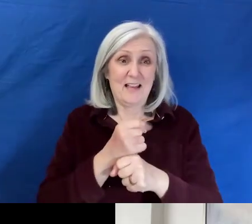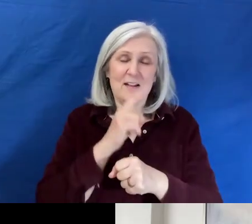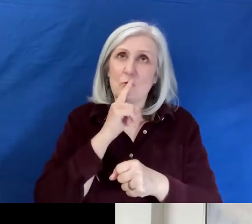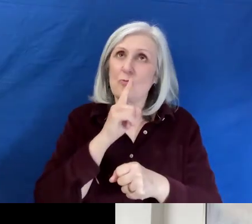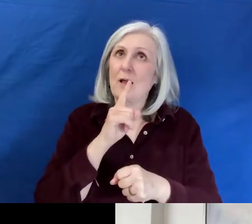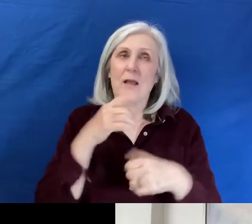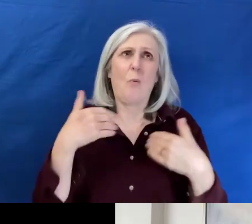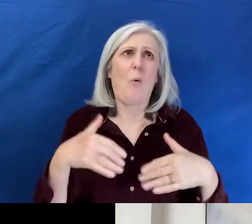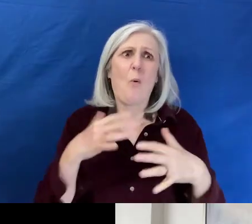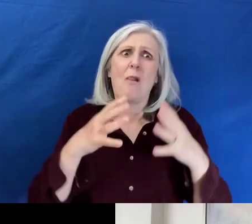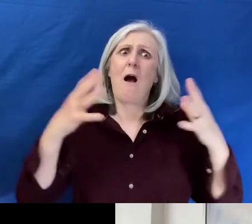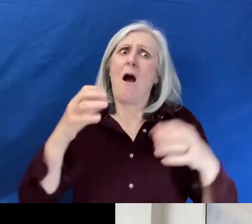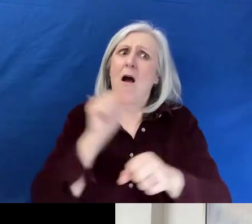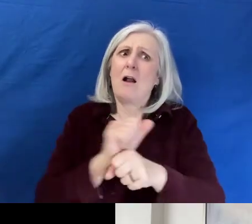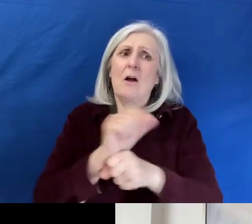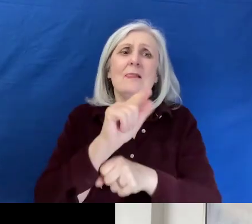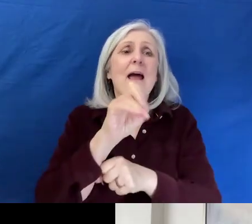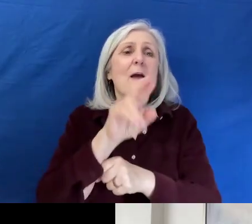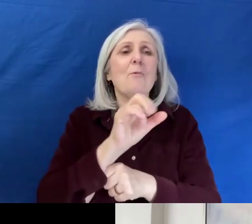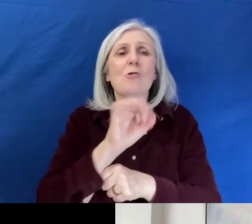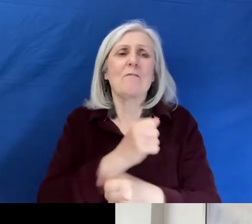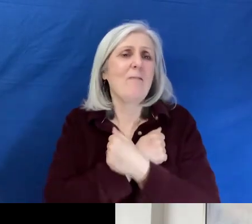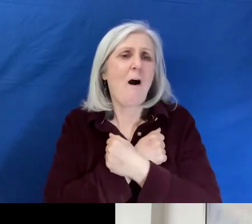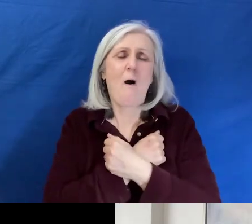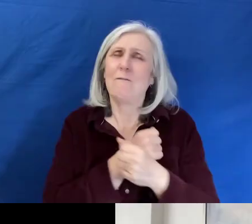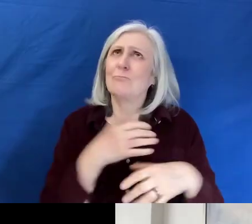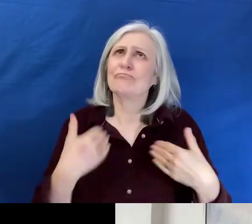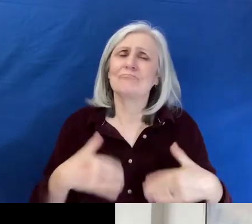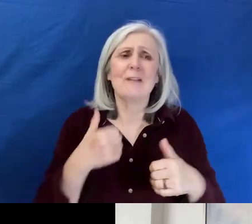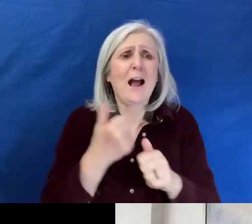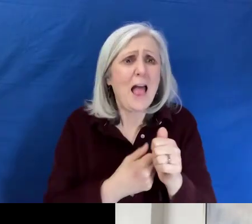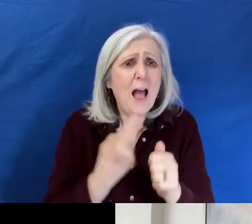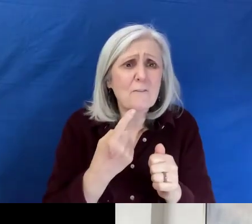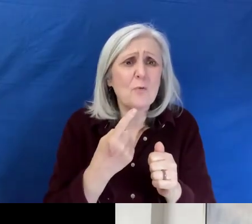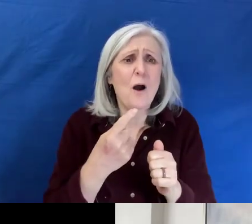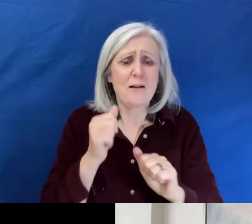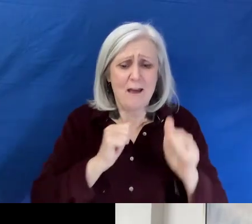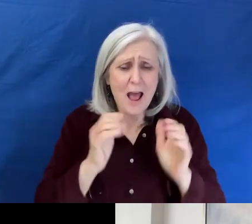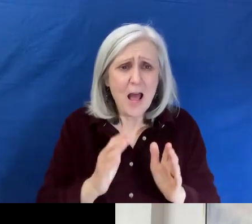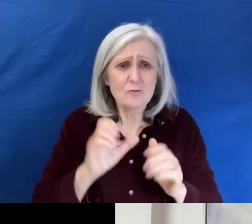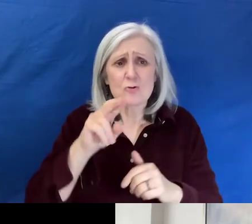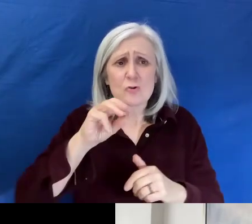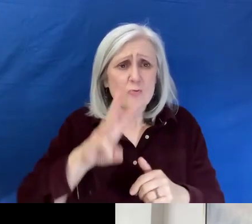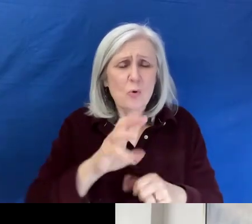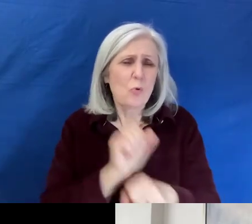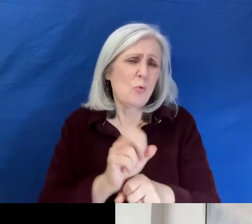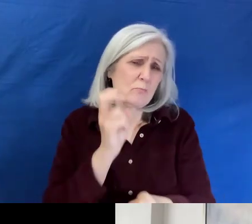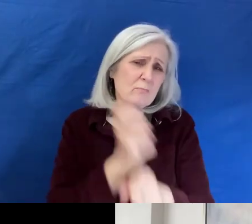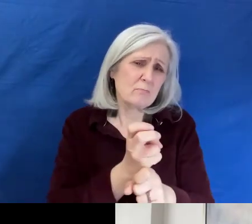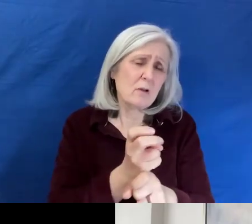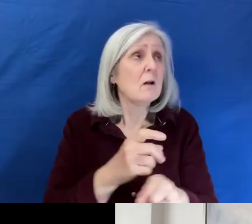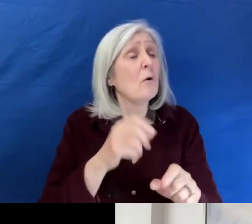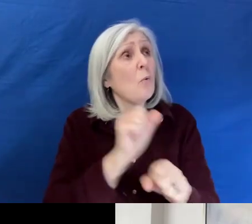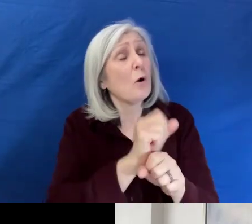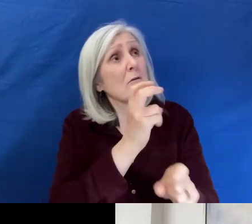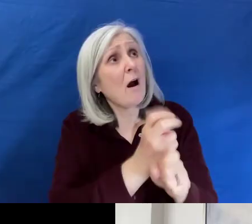of love. Every single actor and crew member, like, just worked so hard. And also, like, most importantly, worked hard, but